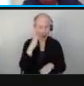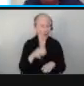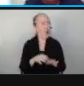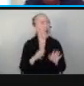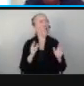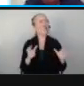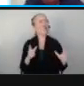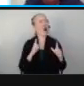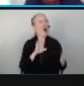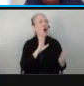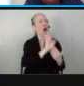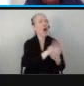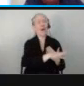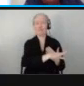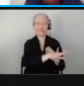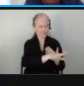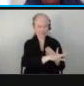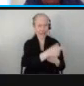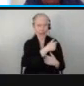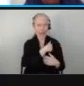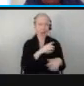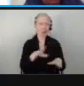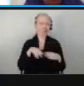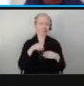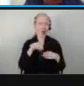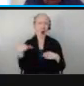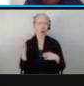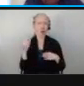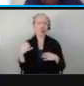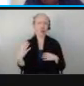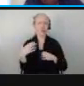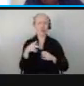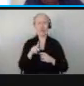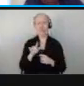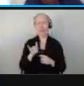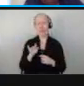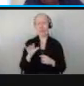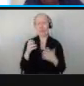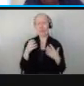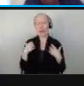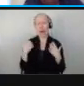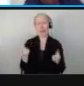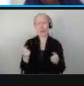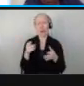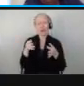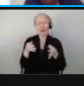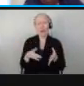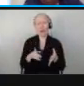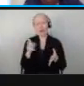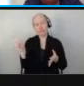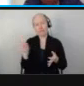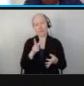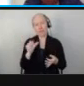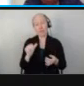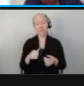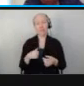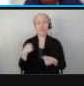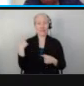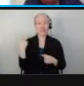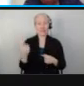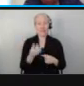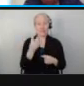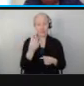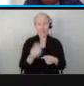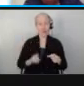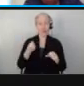signed up to do a public health job and as a public health director in Virginia. So my past 4 years have been very remote from